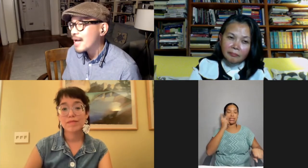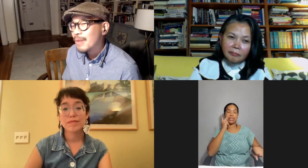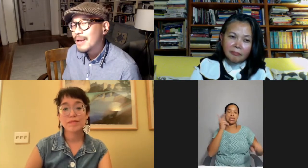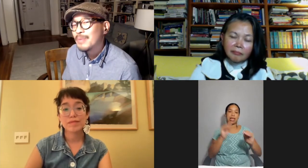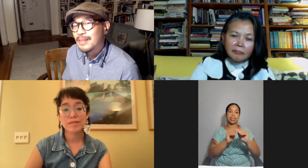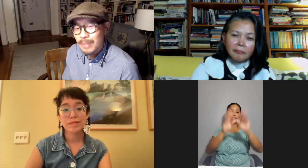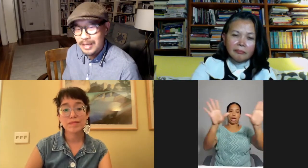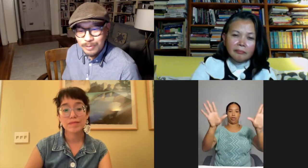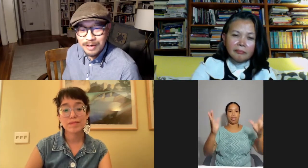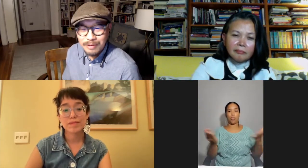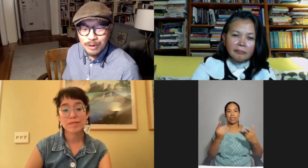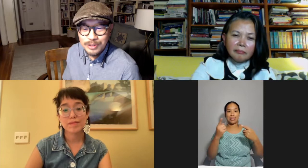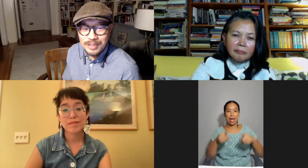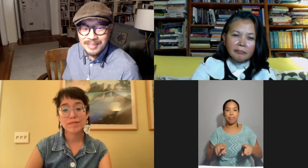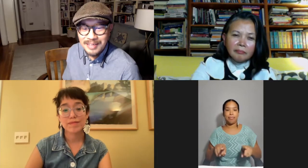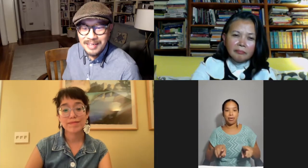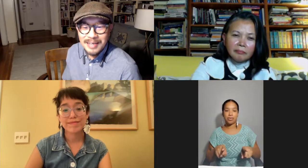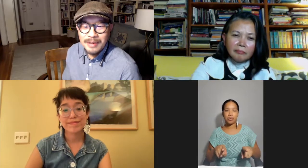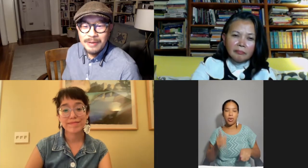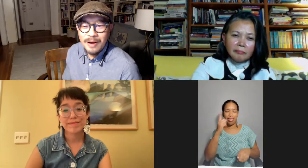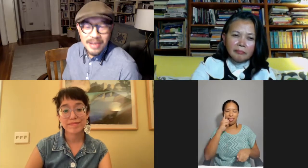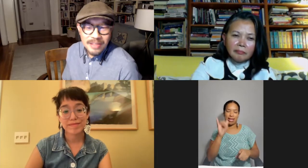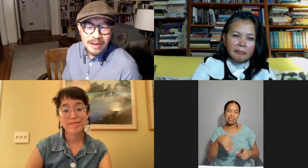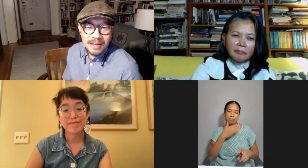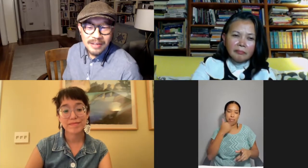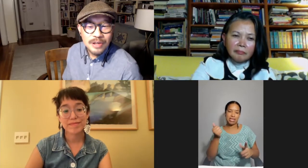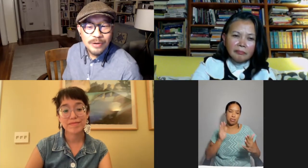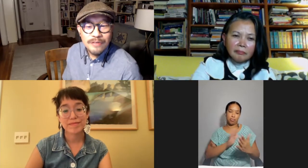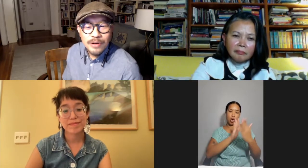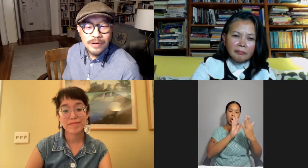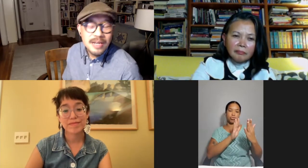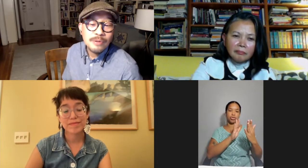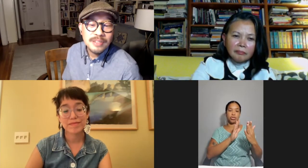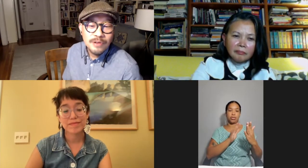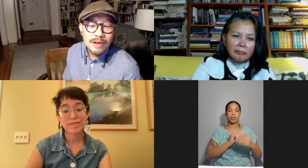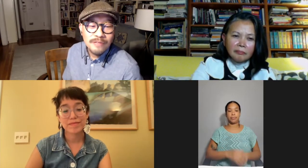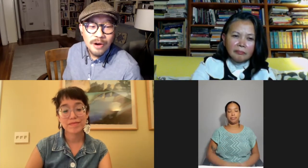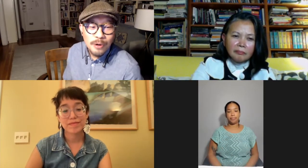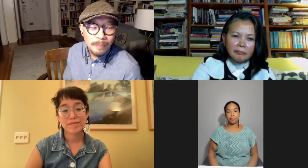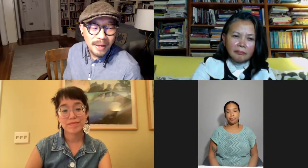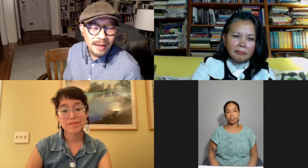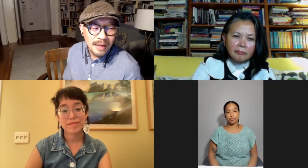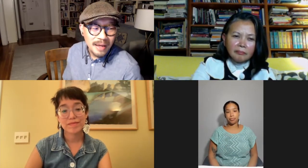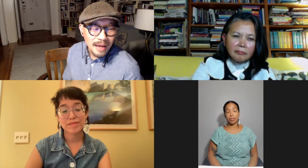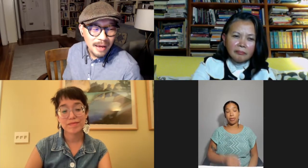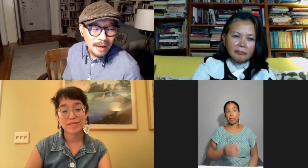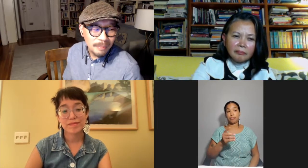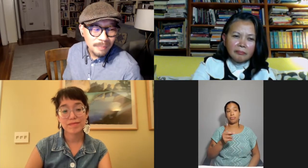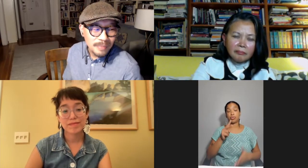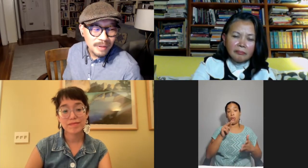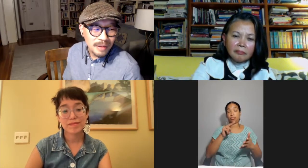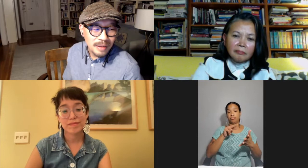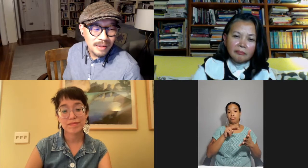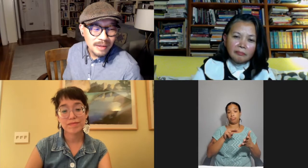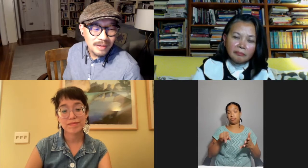So that might be the best way to approach it. On the other hand, so in other words, if you have hope,